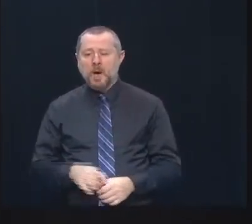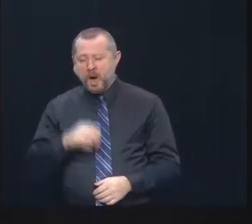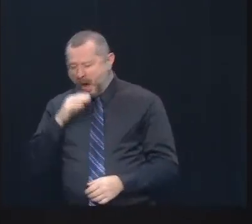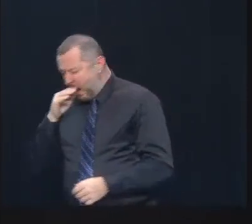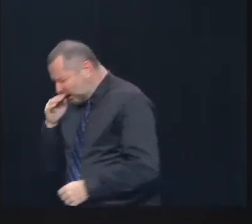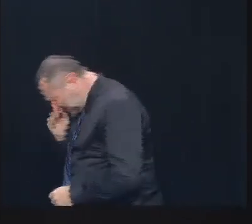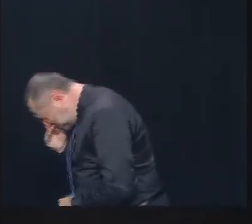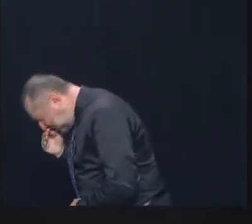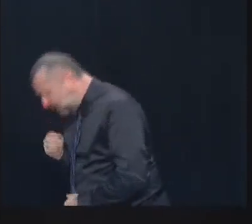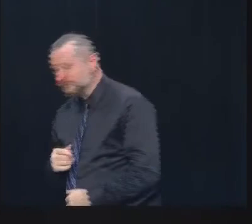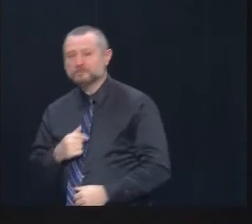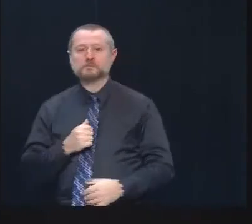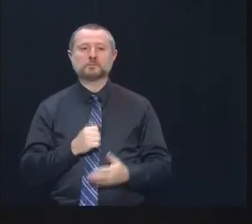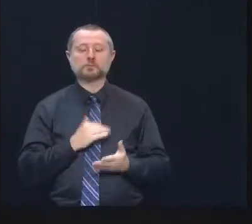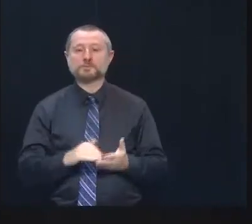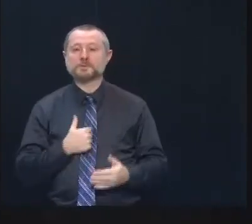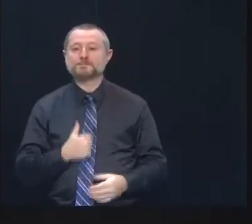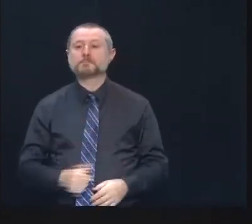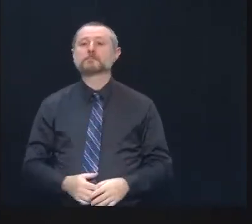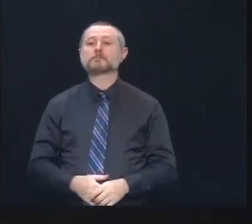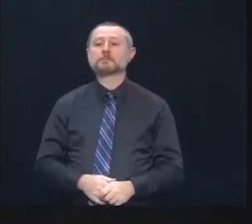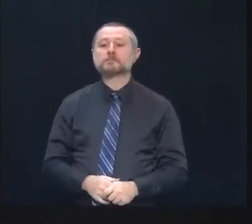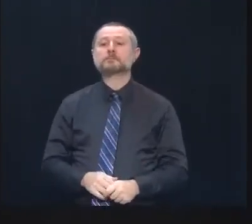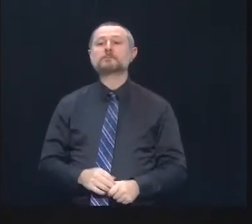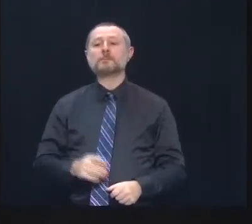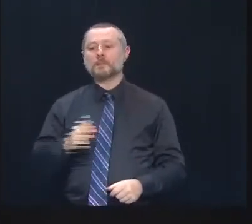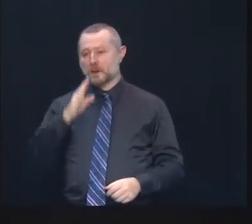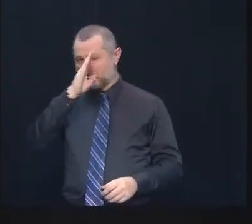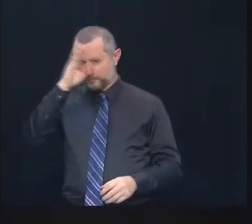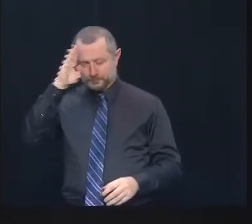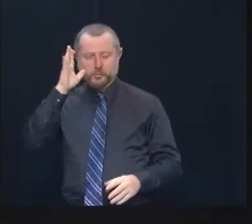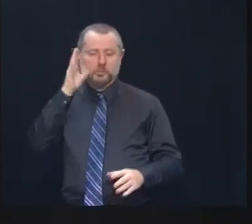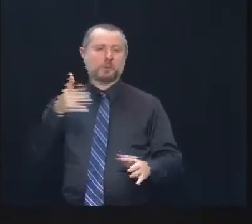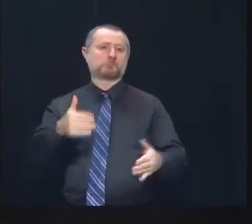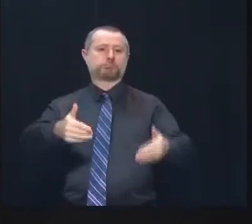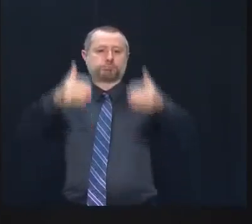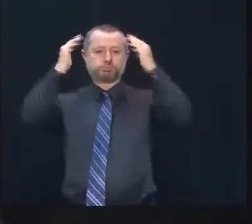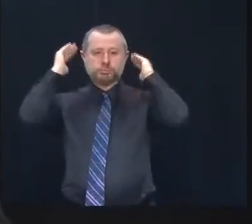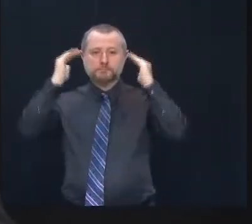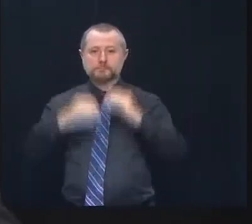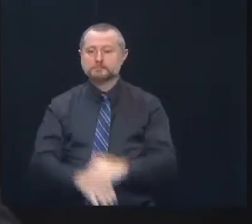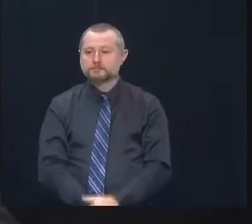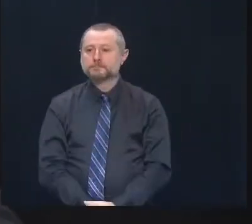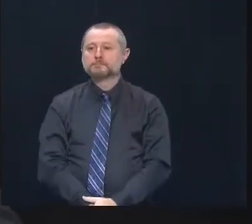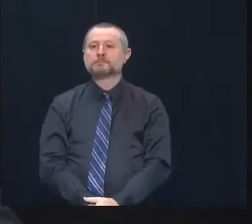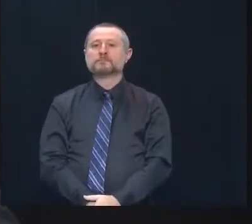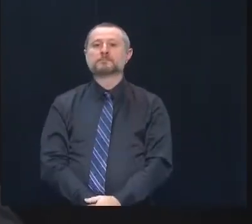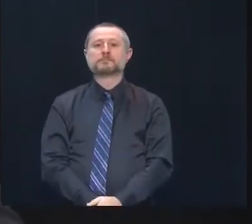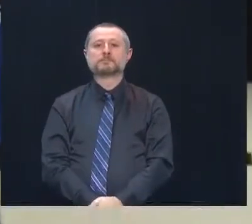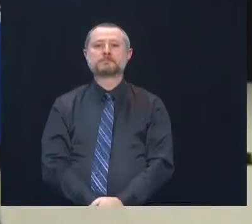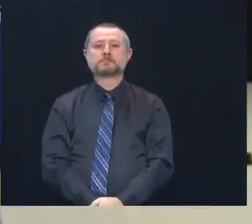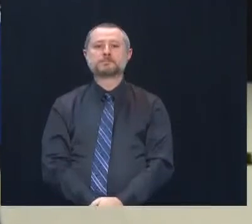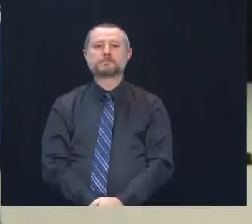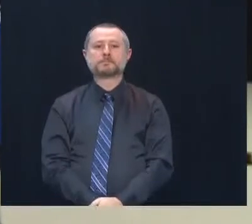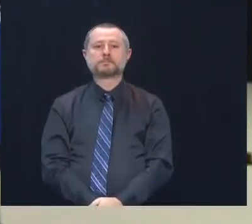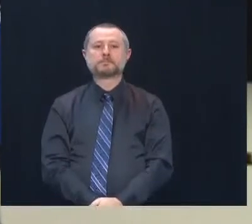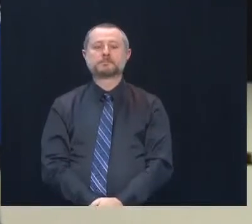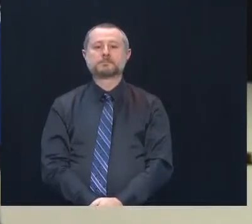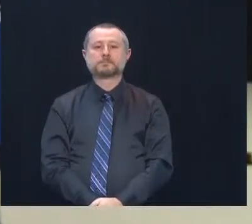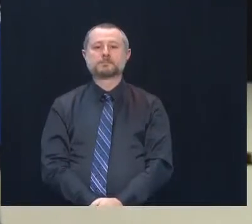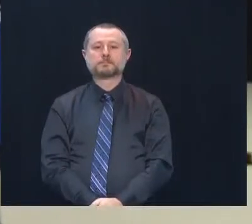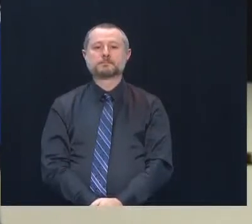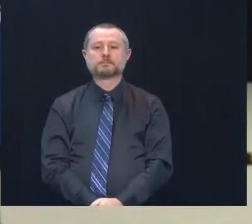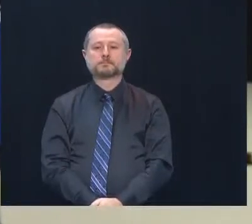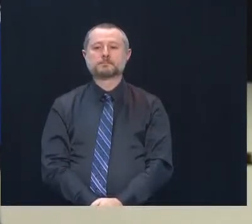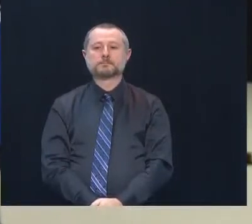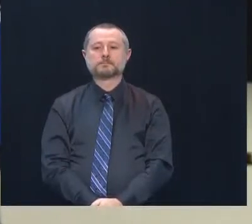overwhelm the hospital system in a matter of weeks. I have another question regarding microclusters. So we have some businesses going into orange today. We've